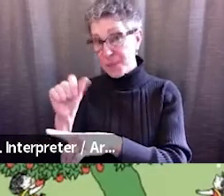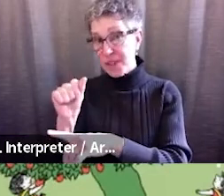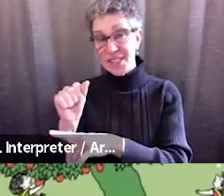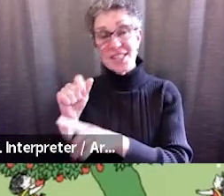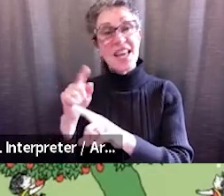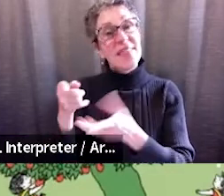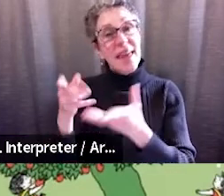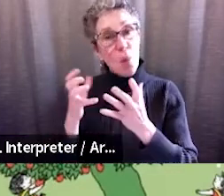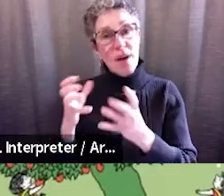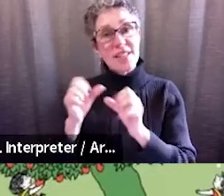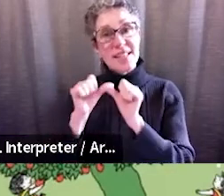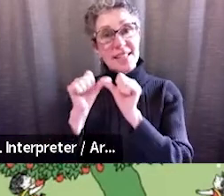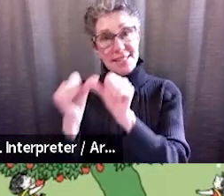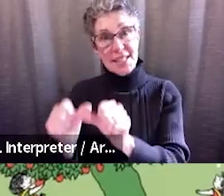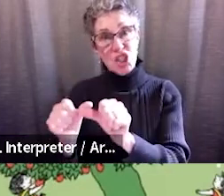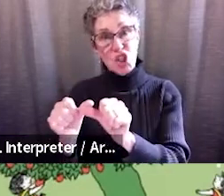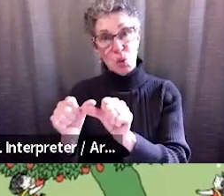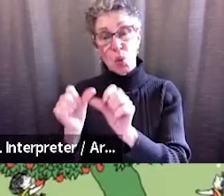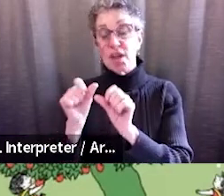through post-secondary education.